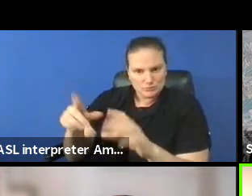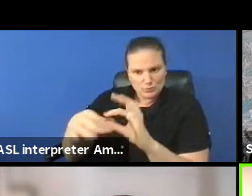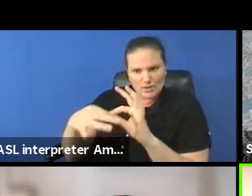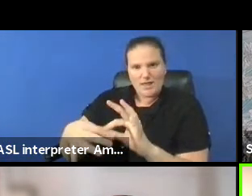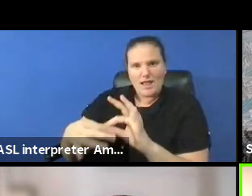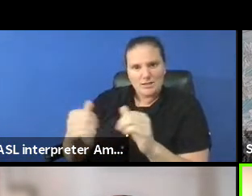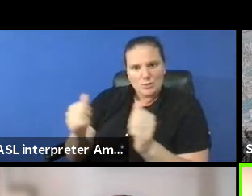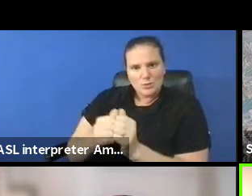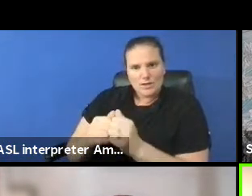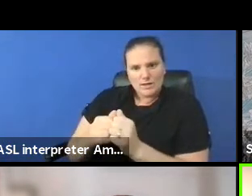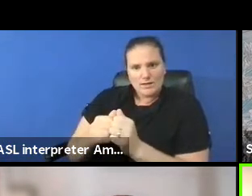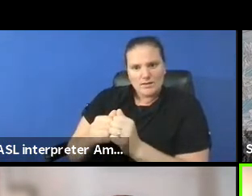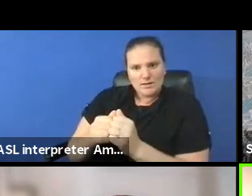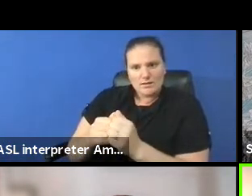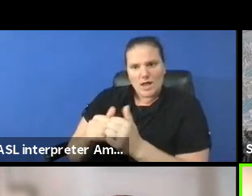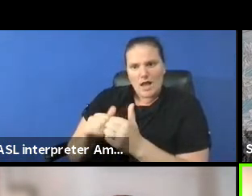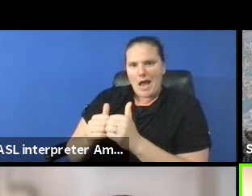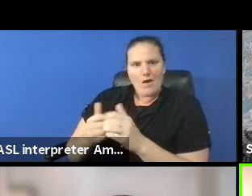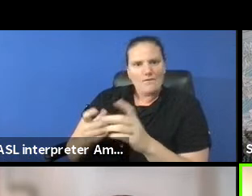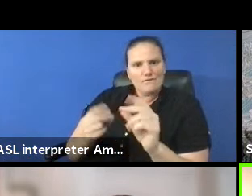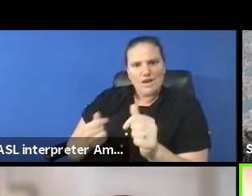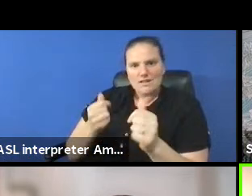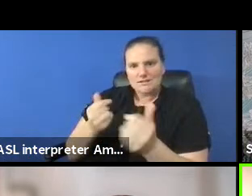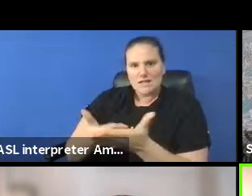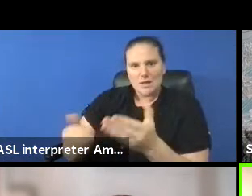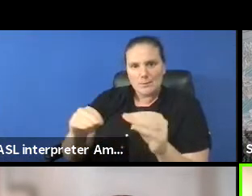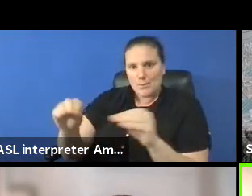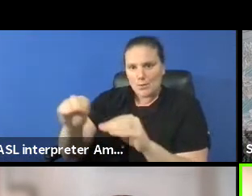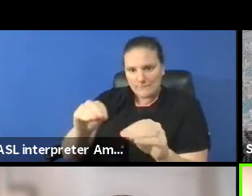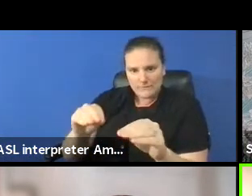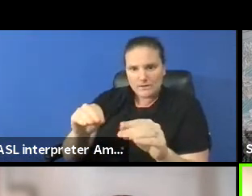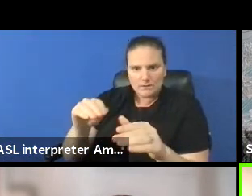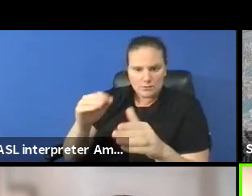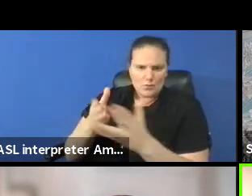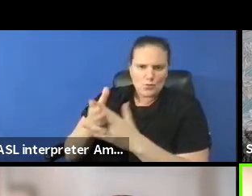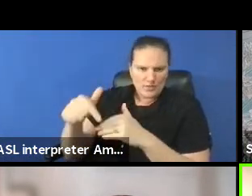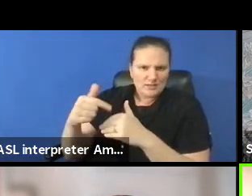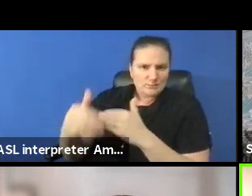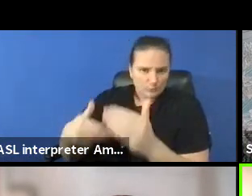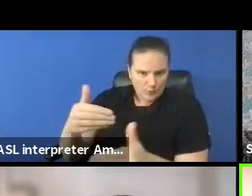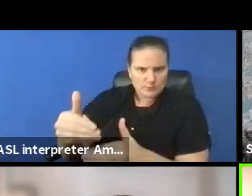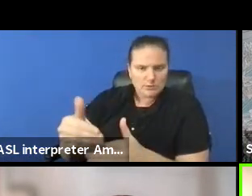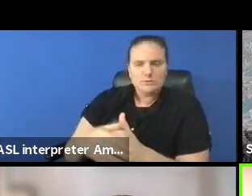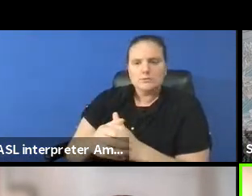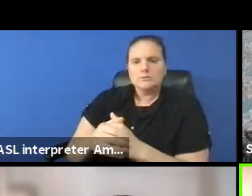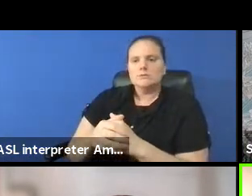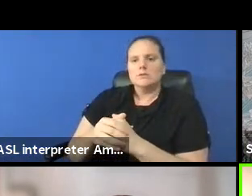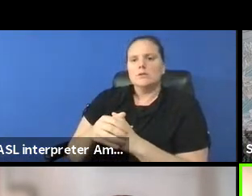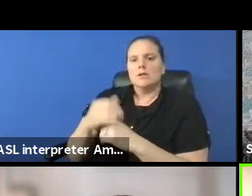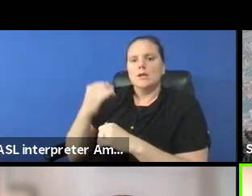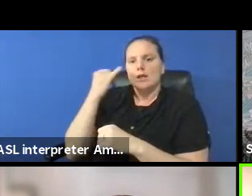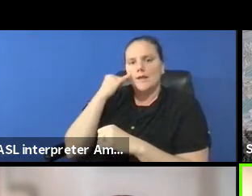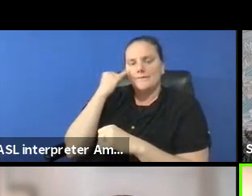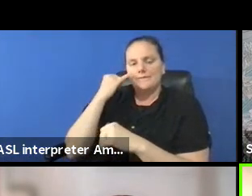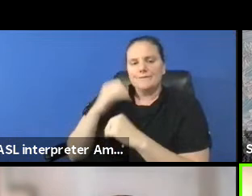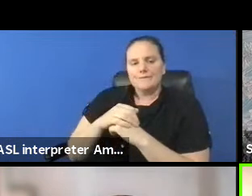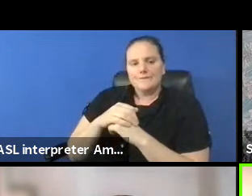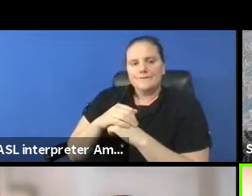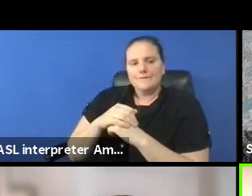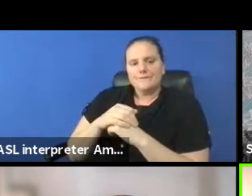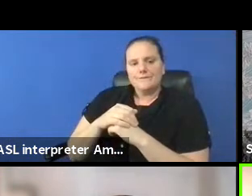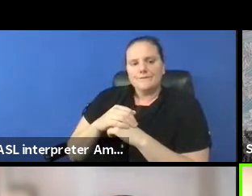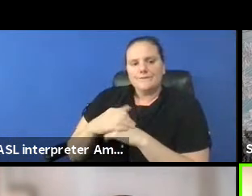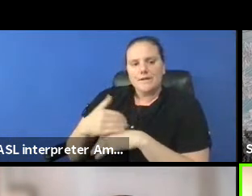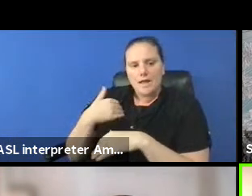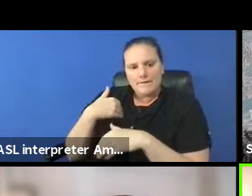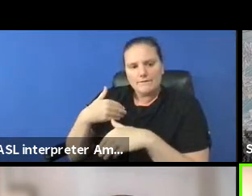regards to just sort of how quickly things are moving as part of this process, and whether there's a